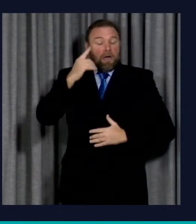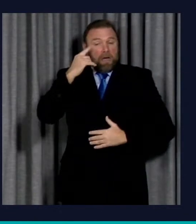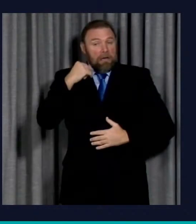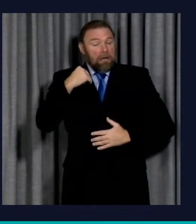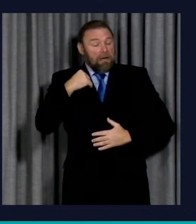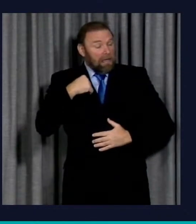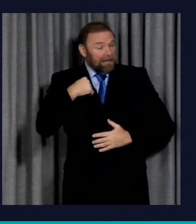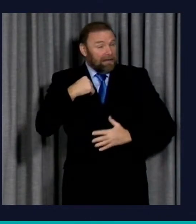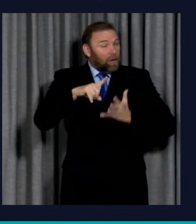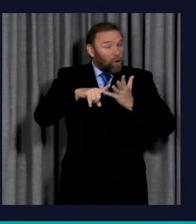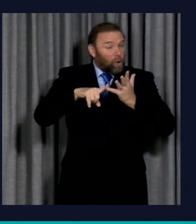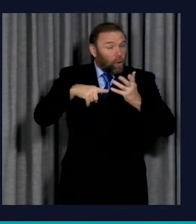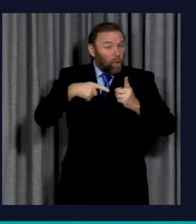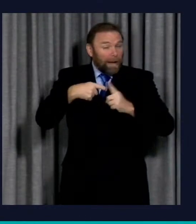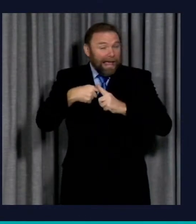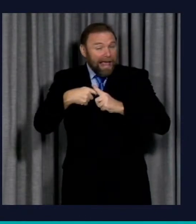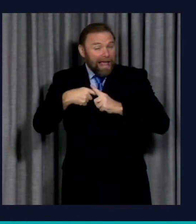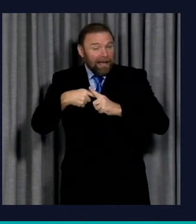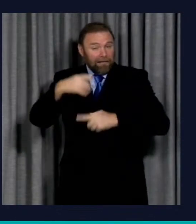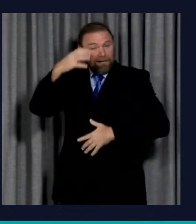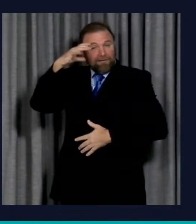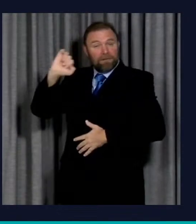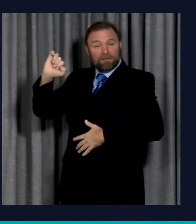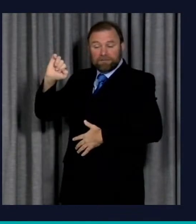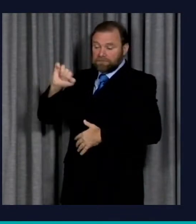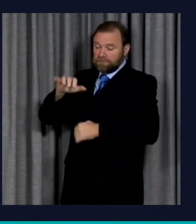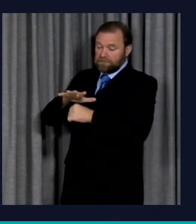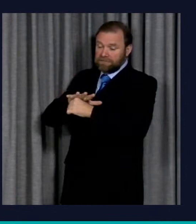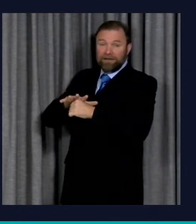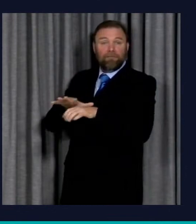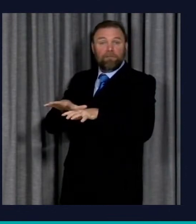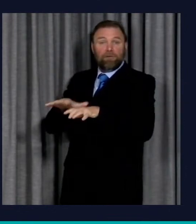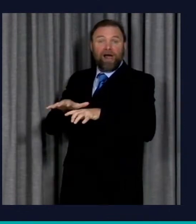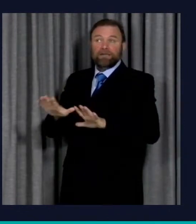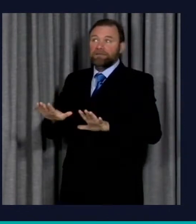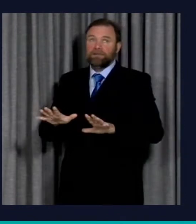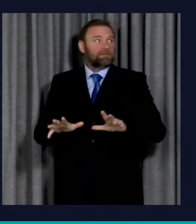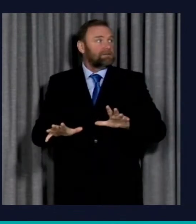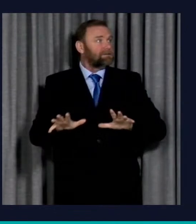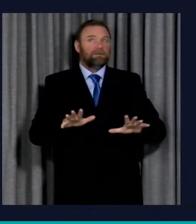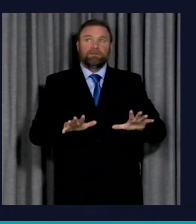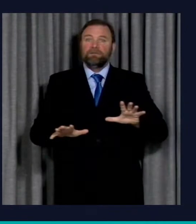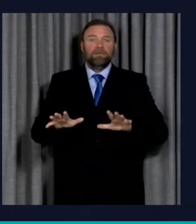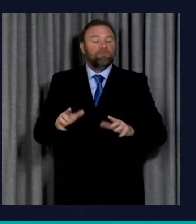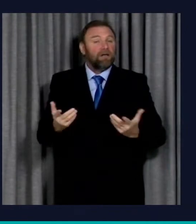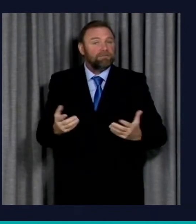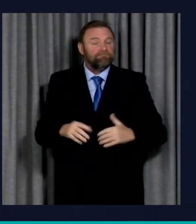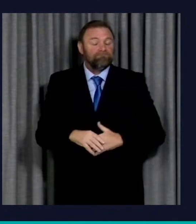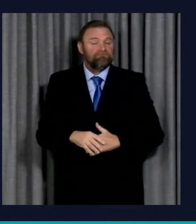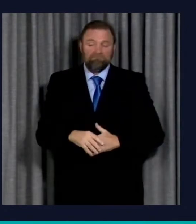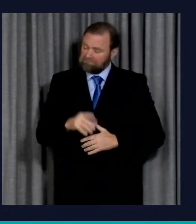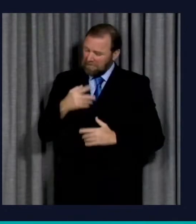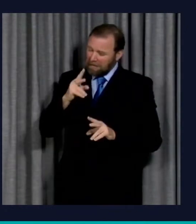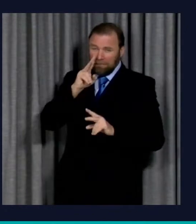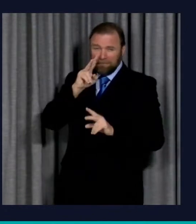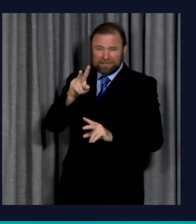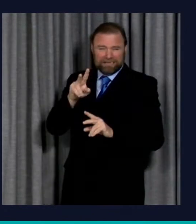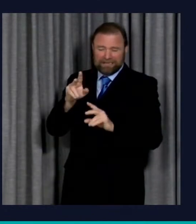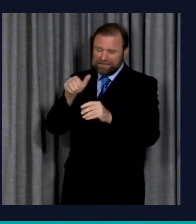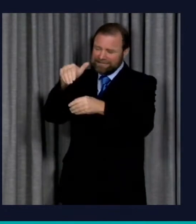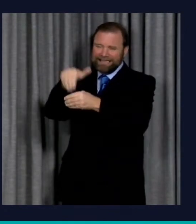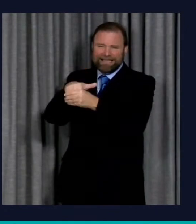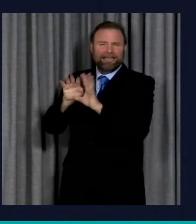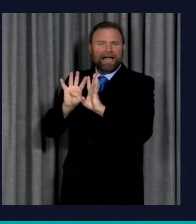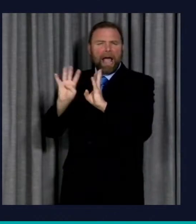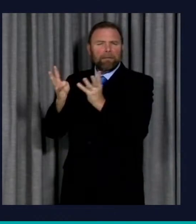UK government is in a state of paralysis about all of this. We see the reports of infighting within the cabinet. There